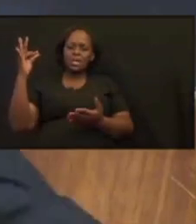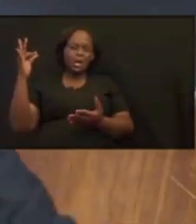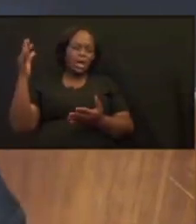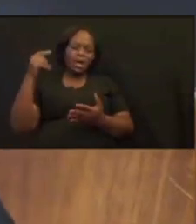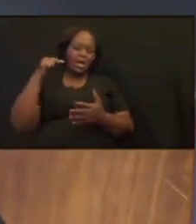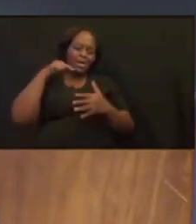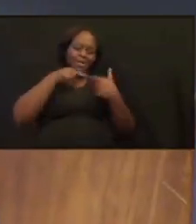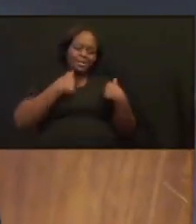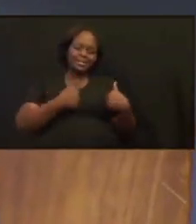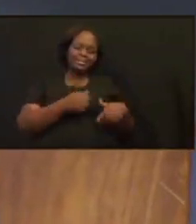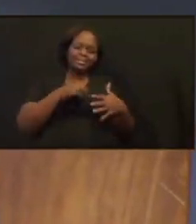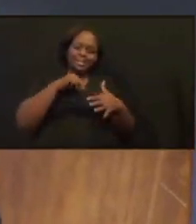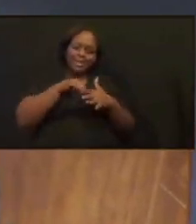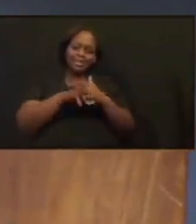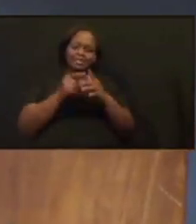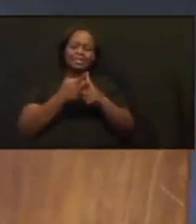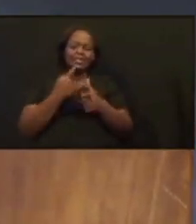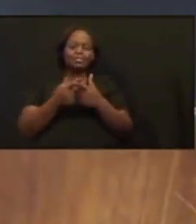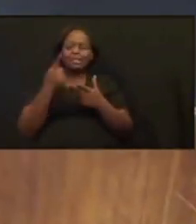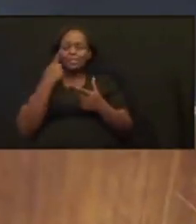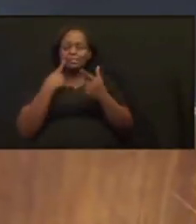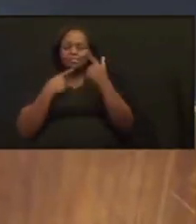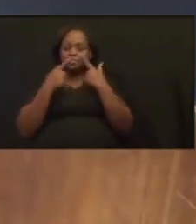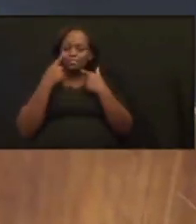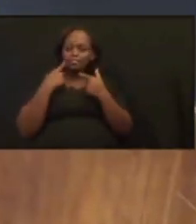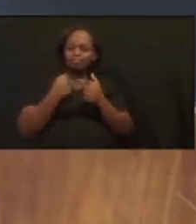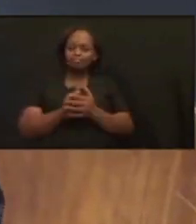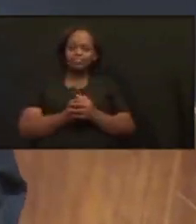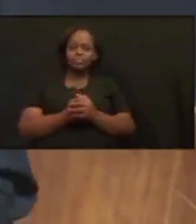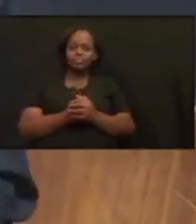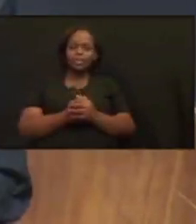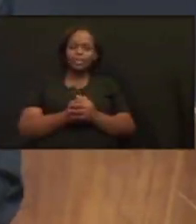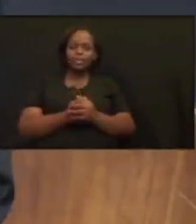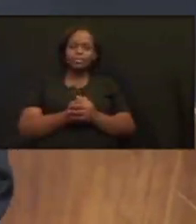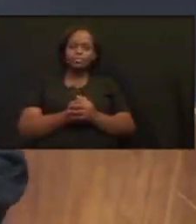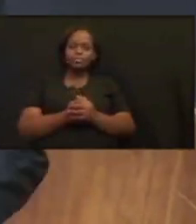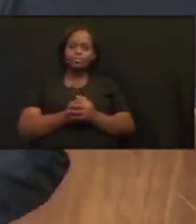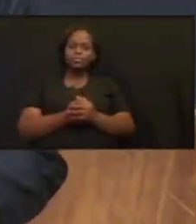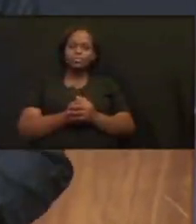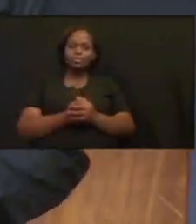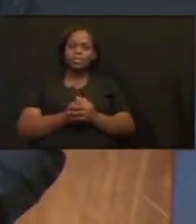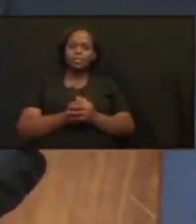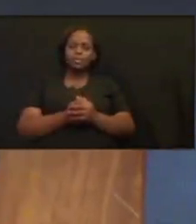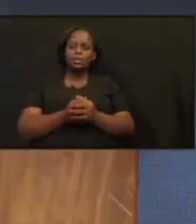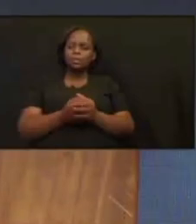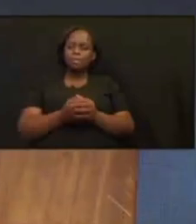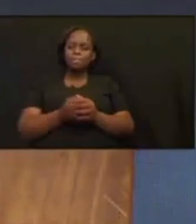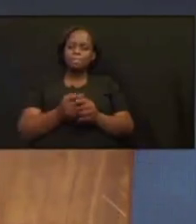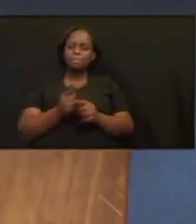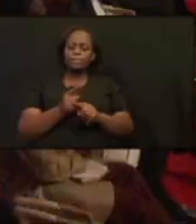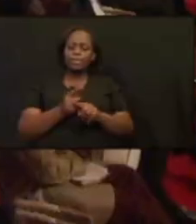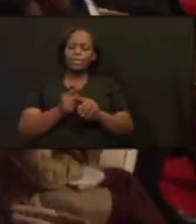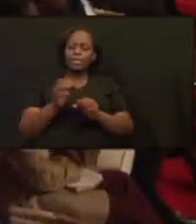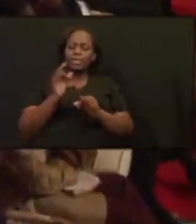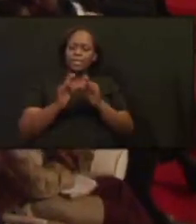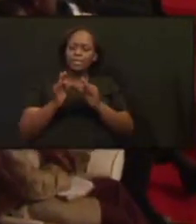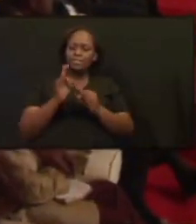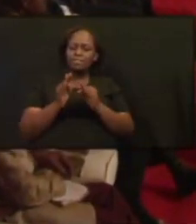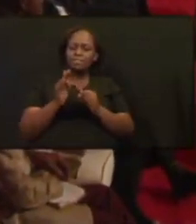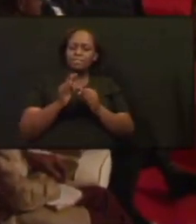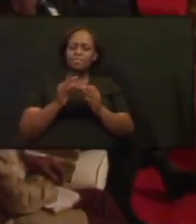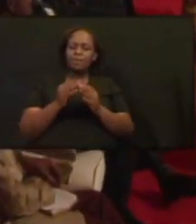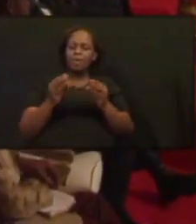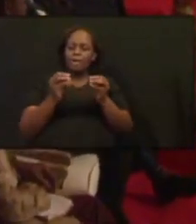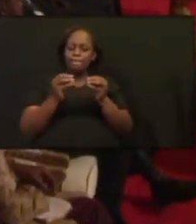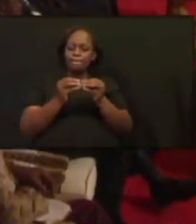will come in and think he's sick and say, sir, can I help you? He says, no, I have found something that my heart longs for more